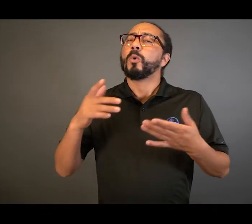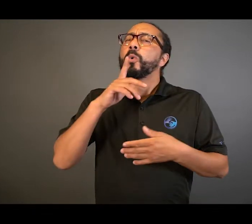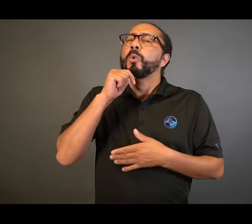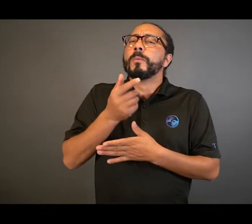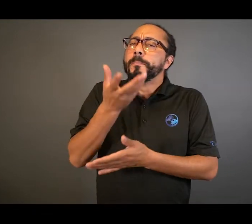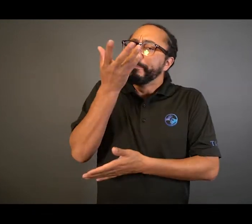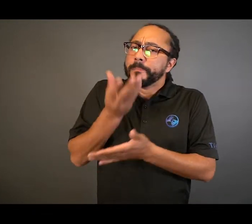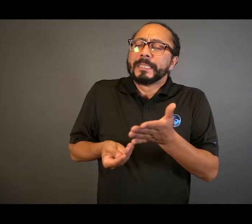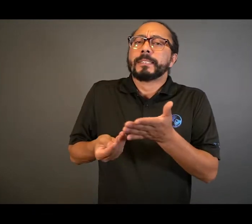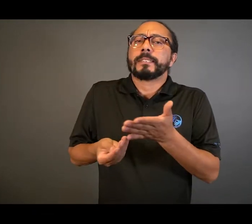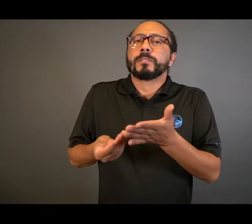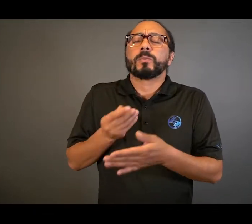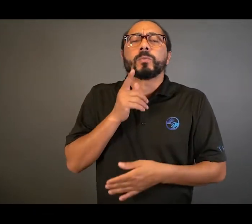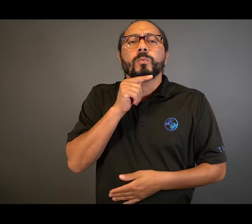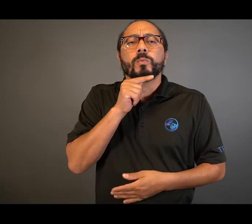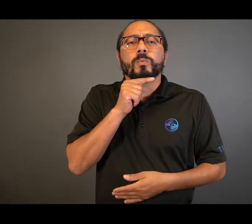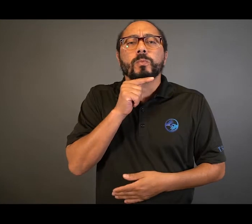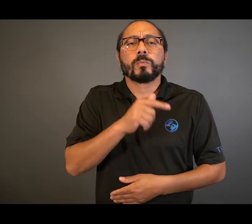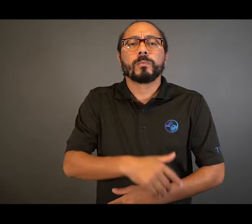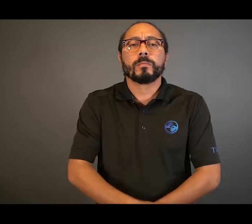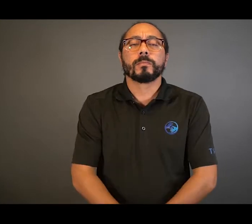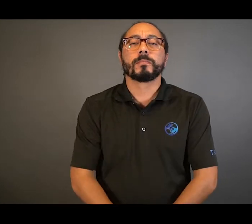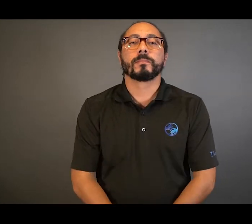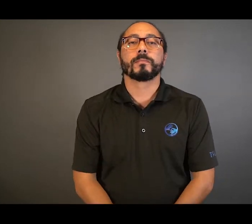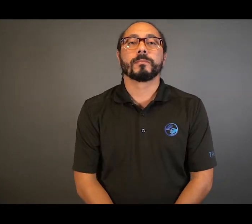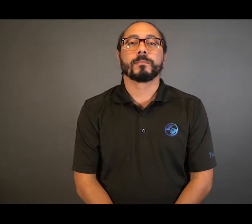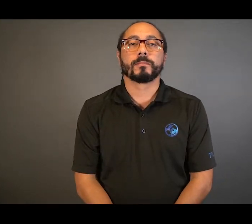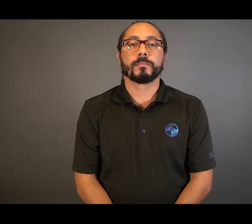So, who is missing?